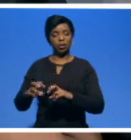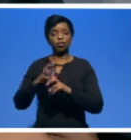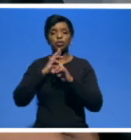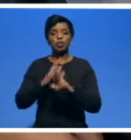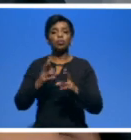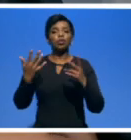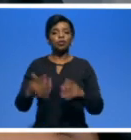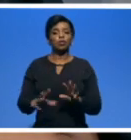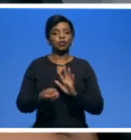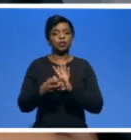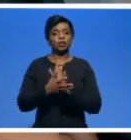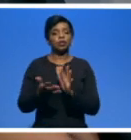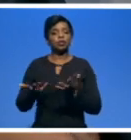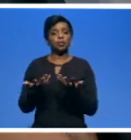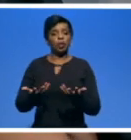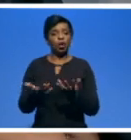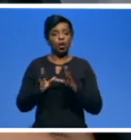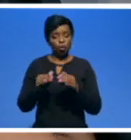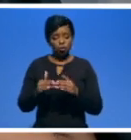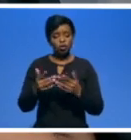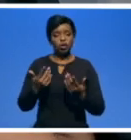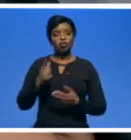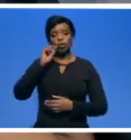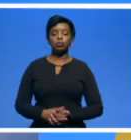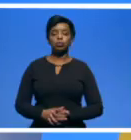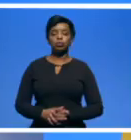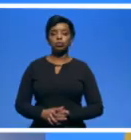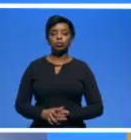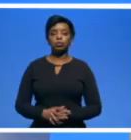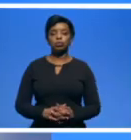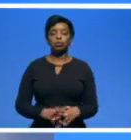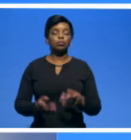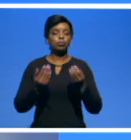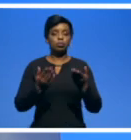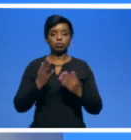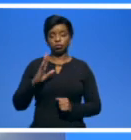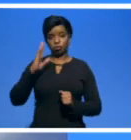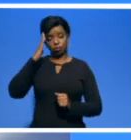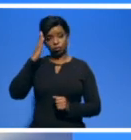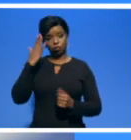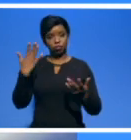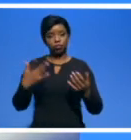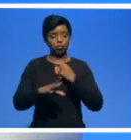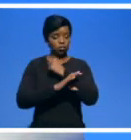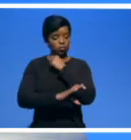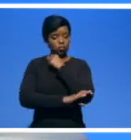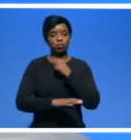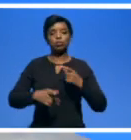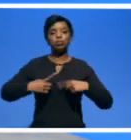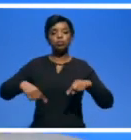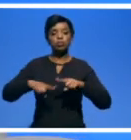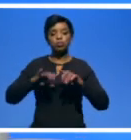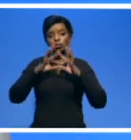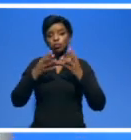the Commission for Gender Equality. Can you unpack that for us? As you're aware, Koki, we are a constitutional state. Everything eri